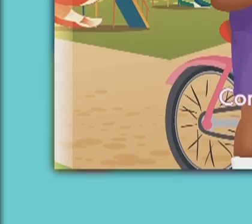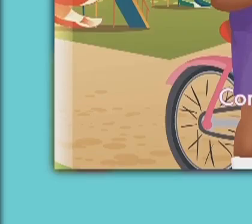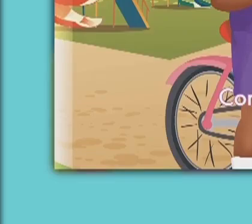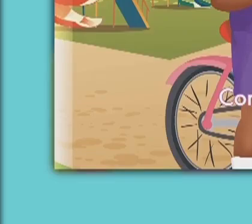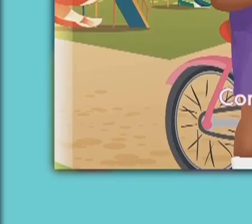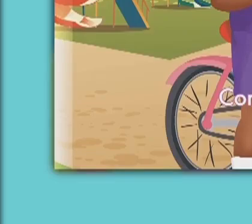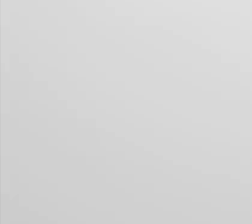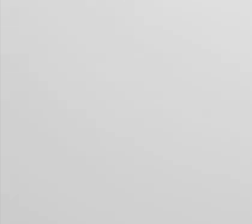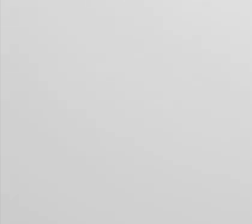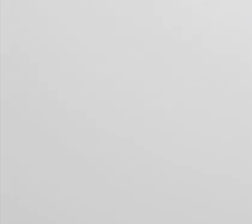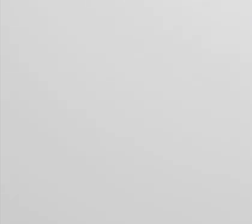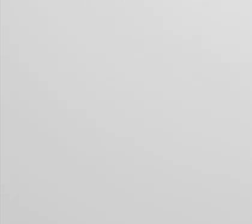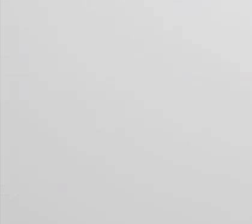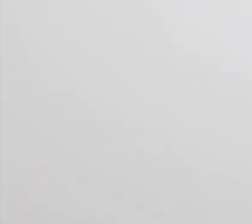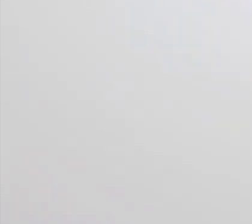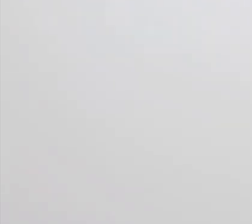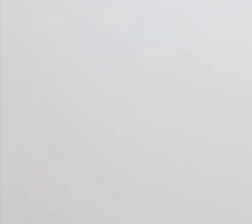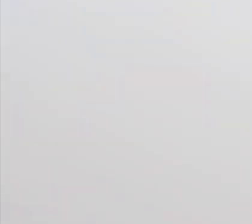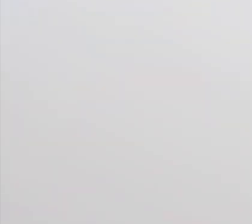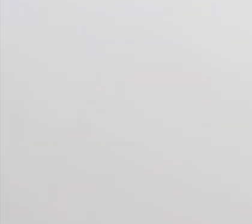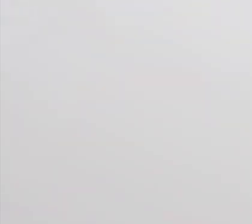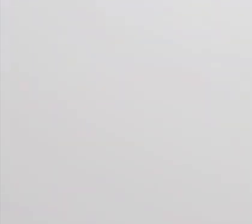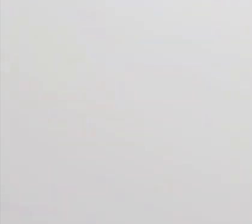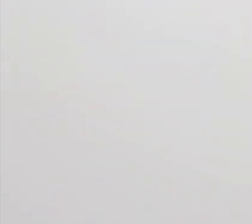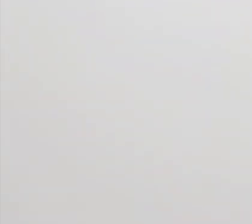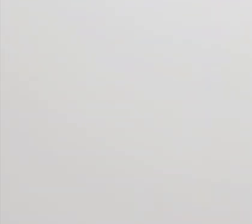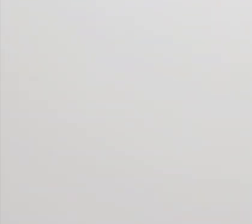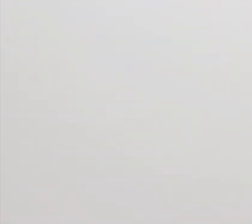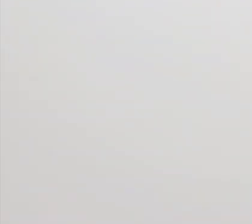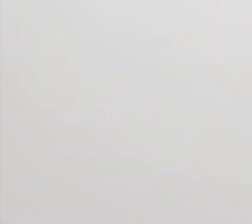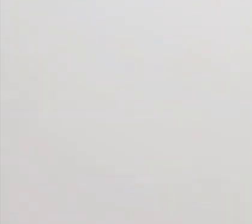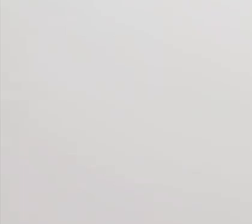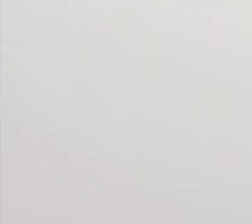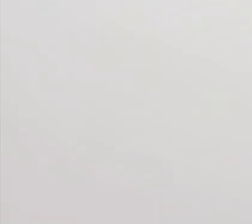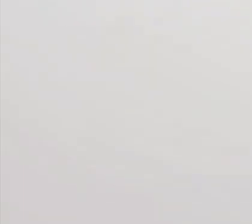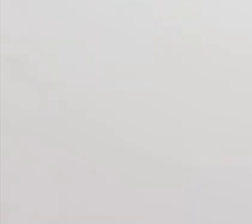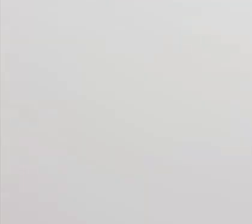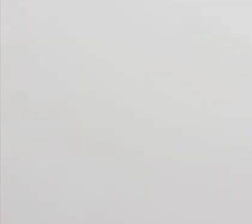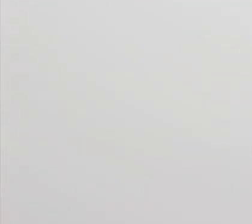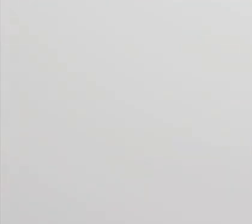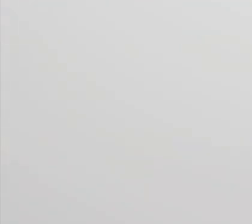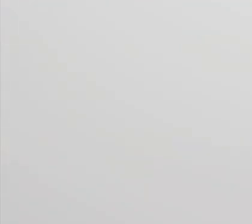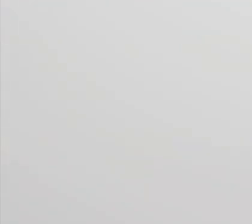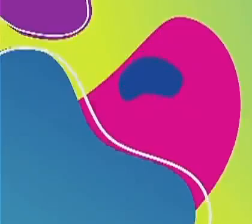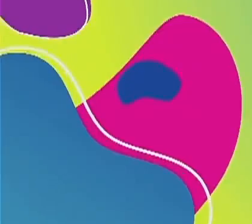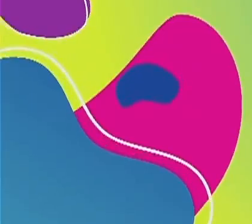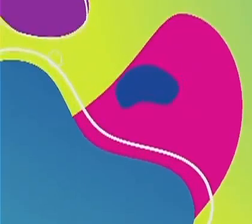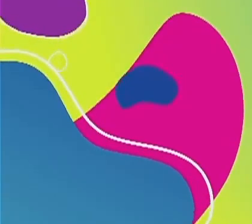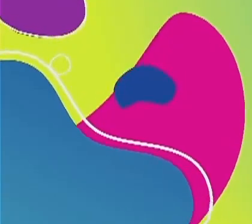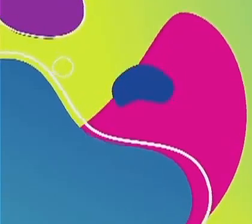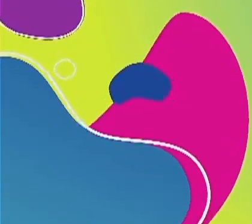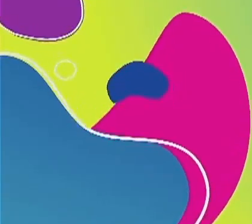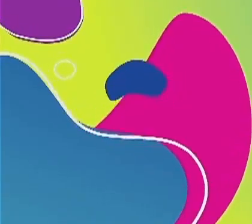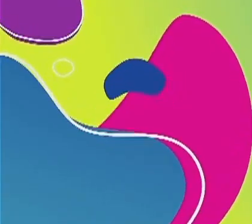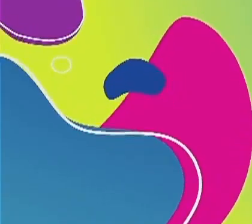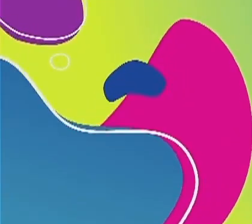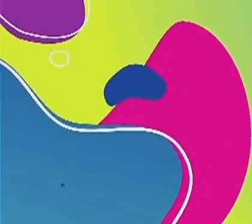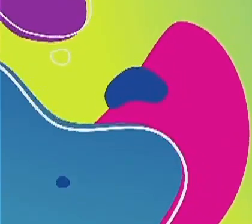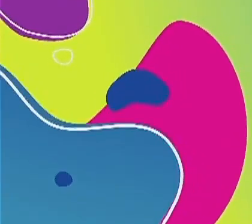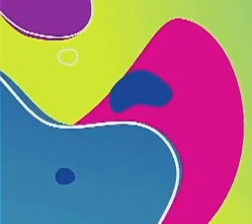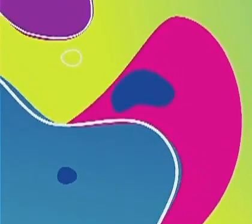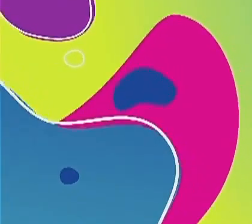the nation. This was a production of the Office of the Prime Minister, Communications.